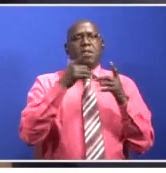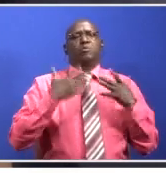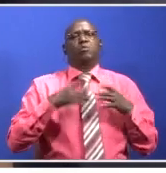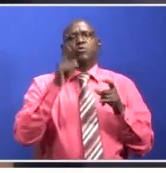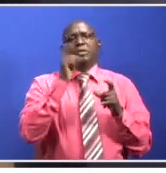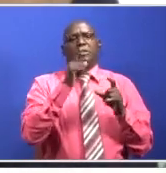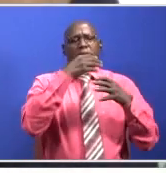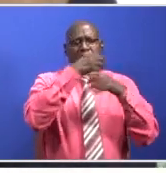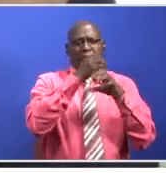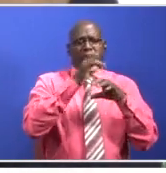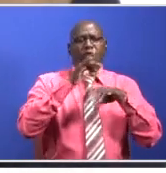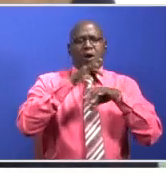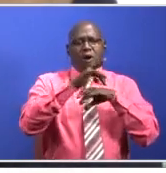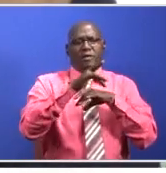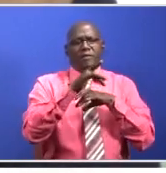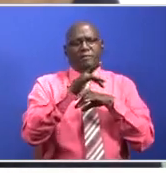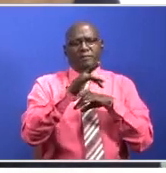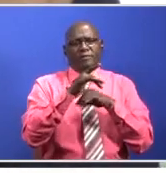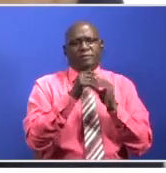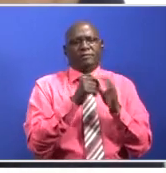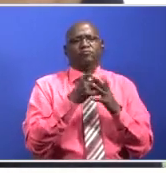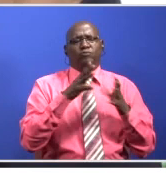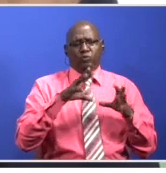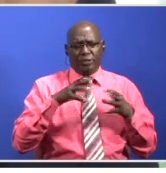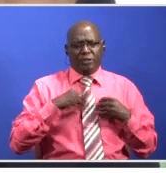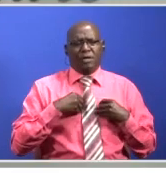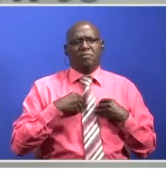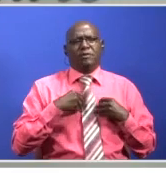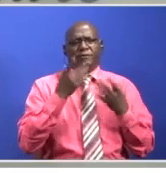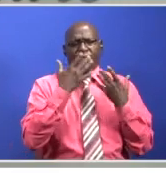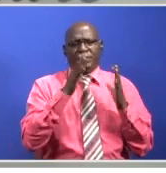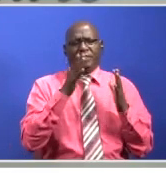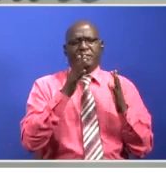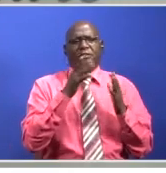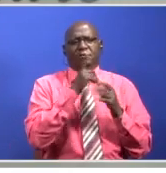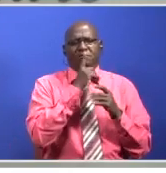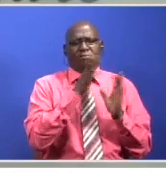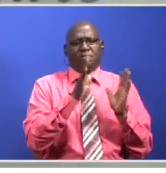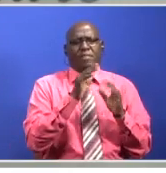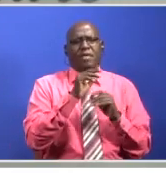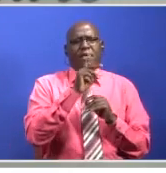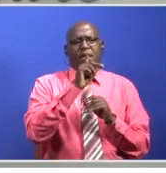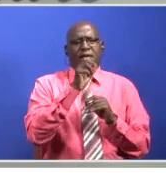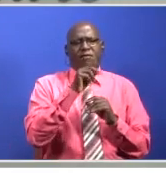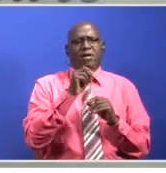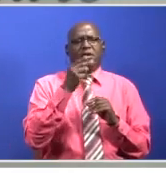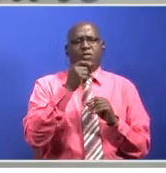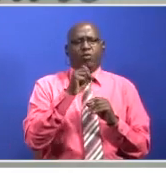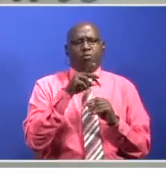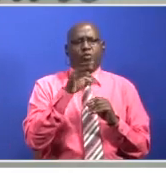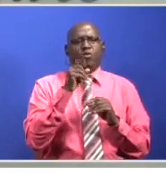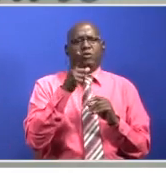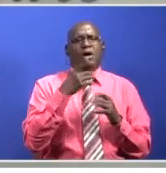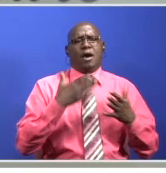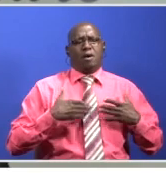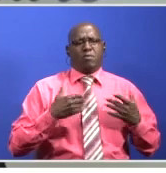early diagnosis. Na kujikubali, usinyamaze. David Thuo is a cancer warrior. He's glad to have